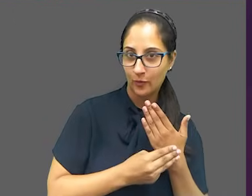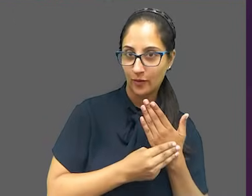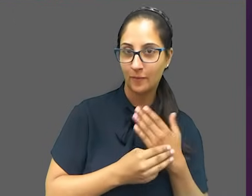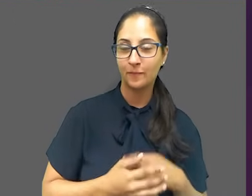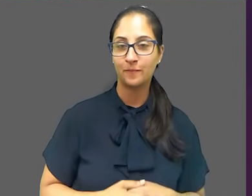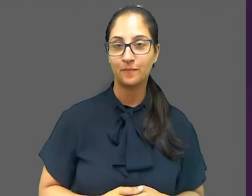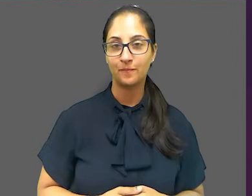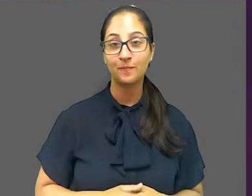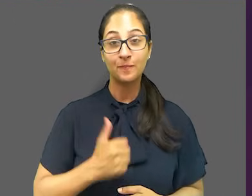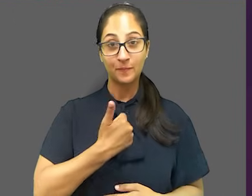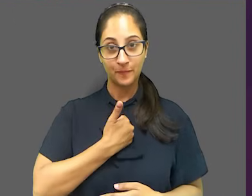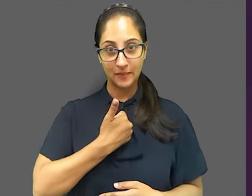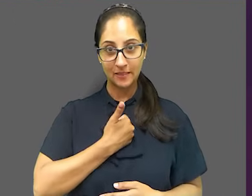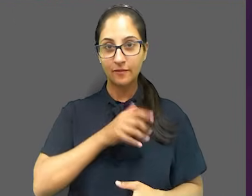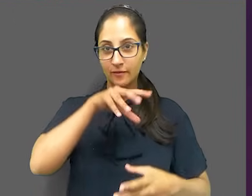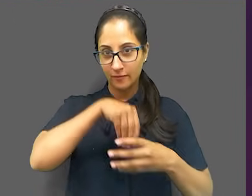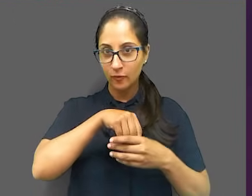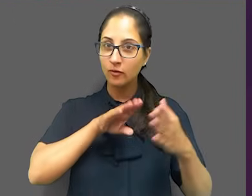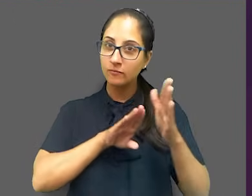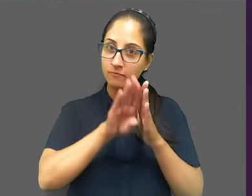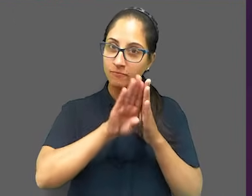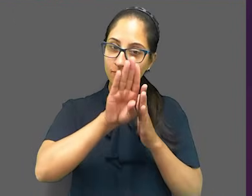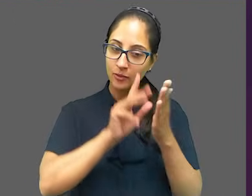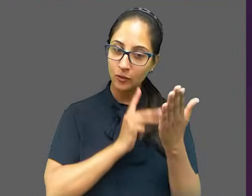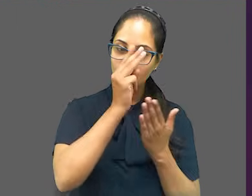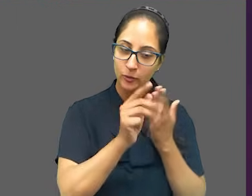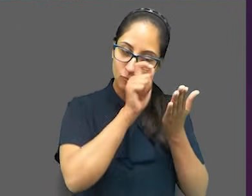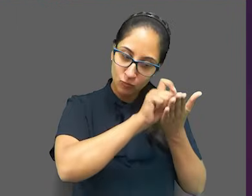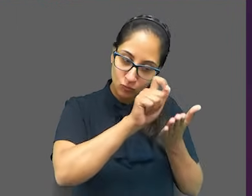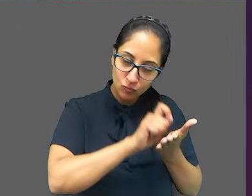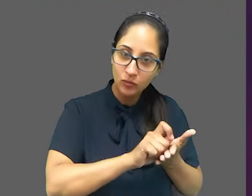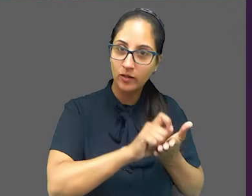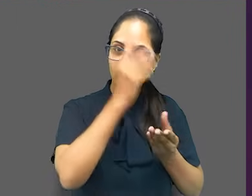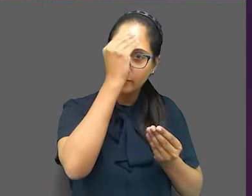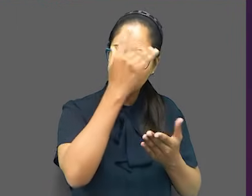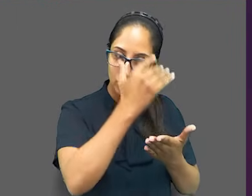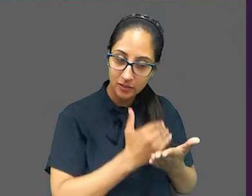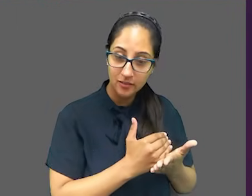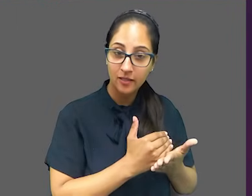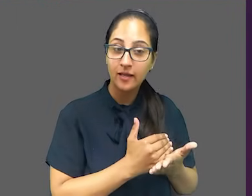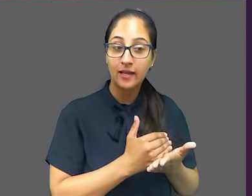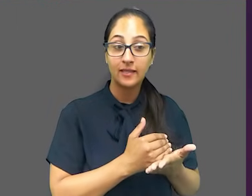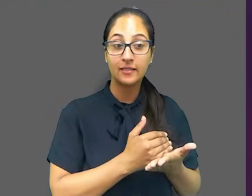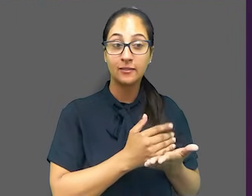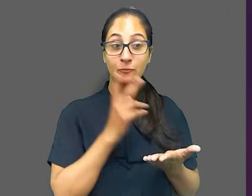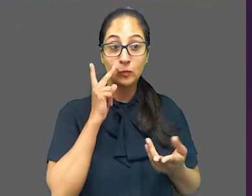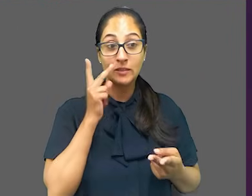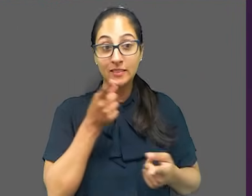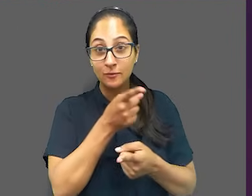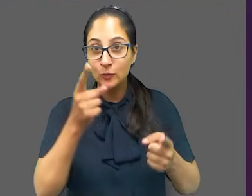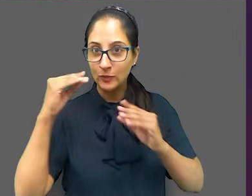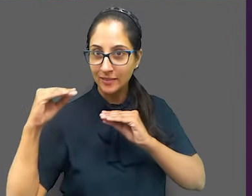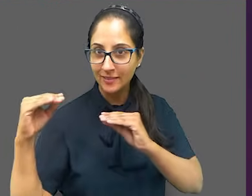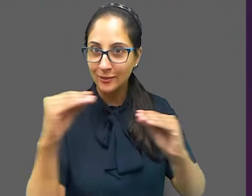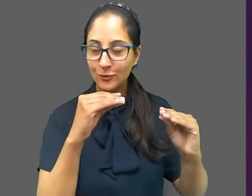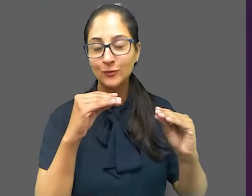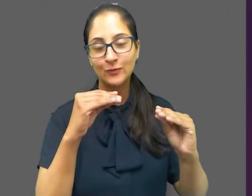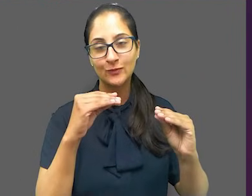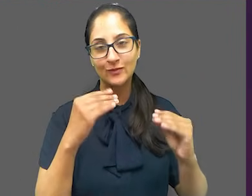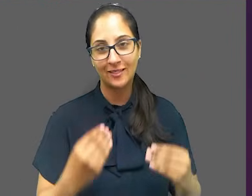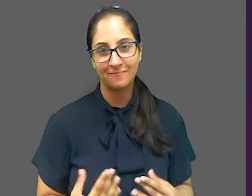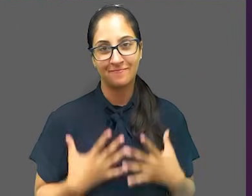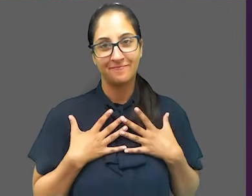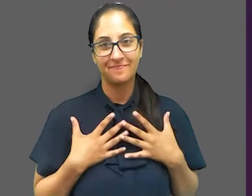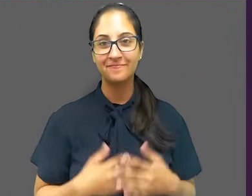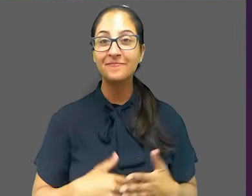has been a real inspiration for me to work with such dedicated individuals. So thank you, and Yali